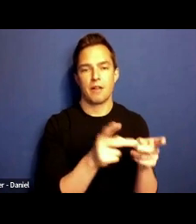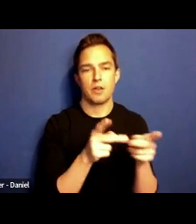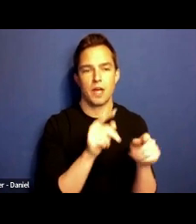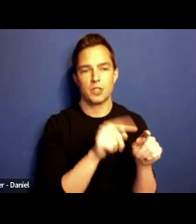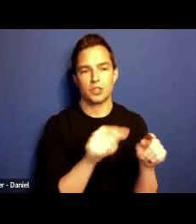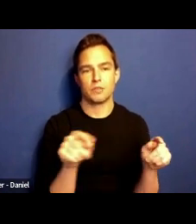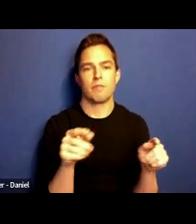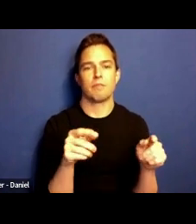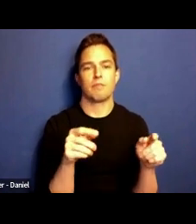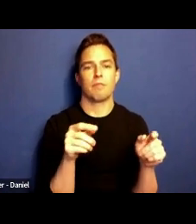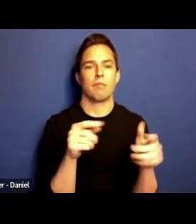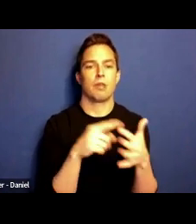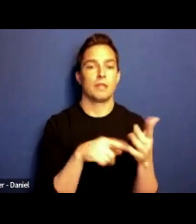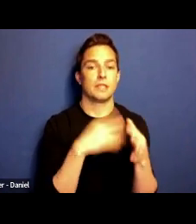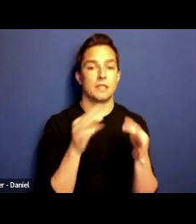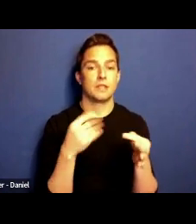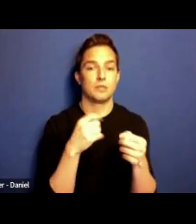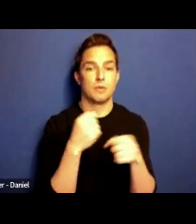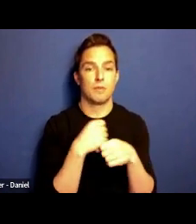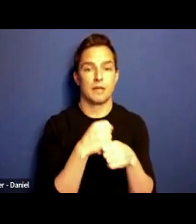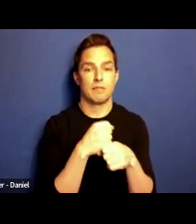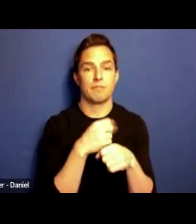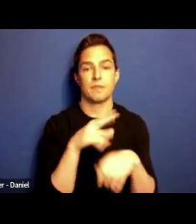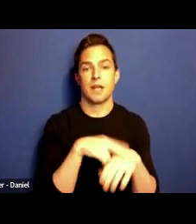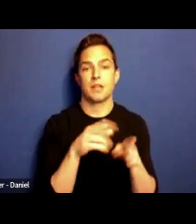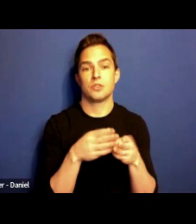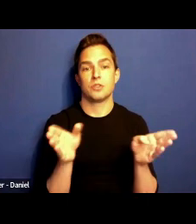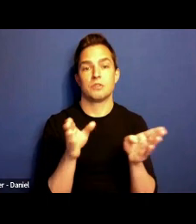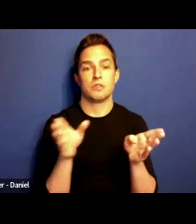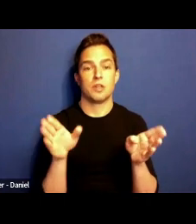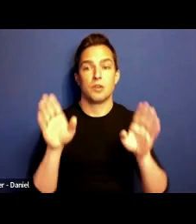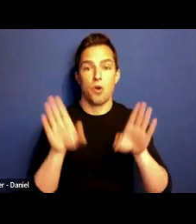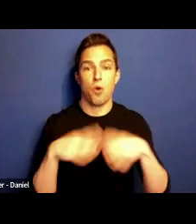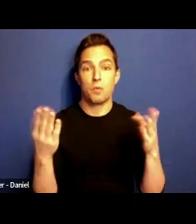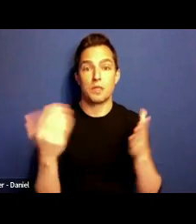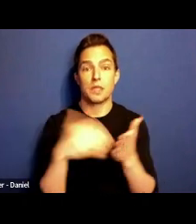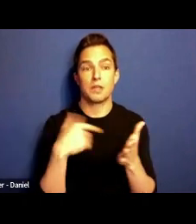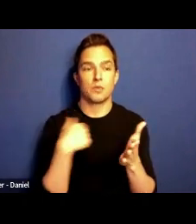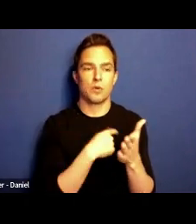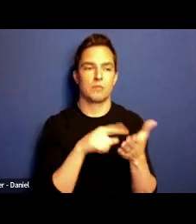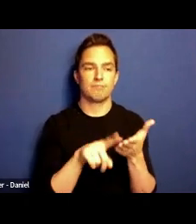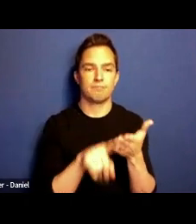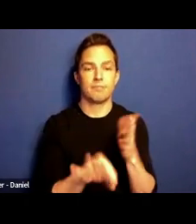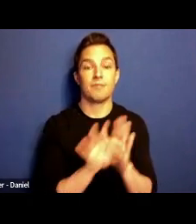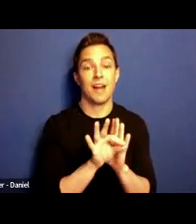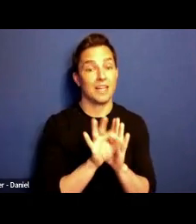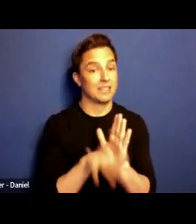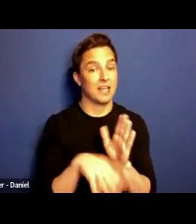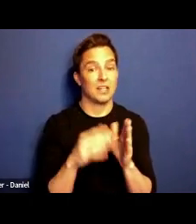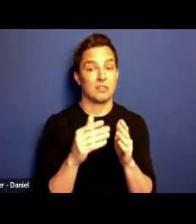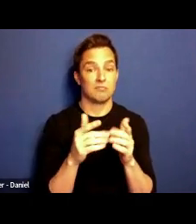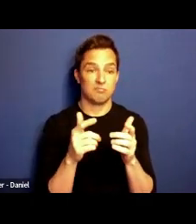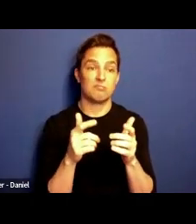And these decisions that we made kind of nationally are being opened up again. And what we're finding, though, is to a large